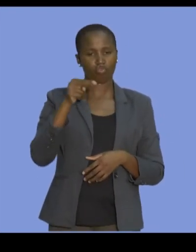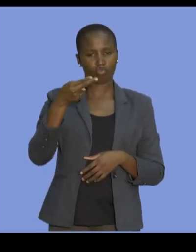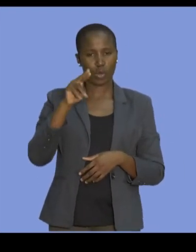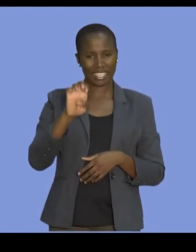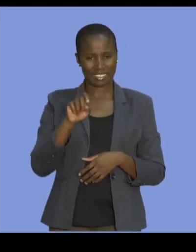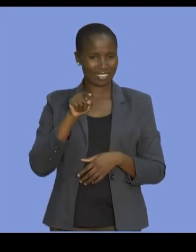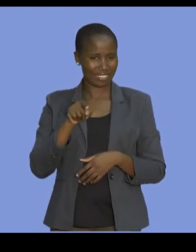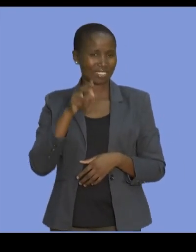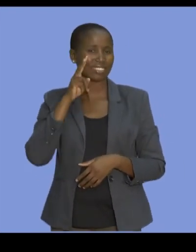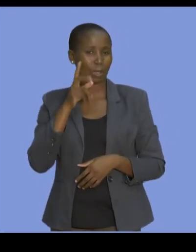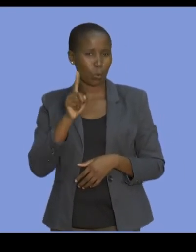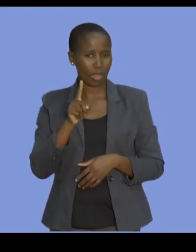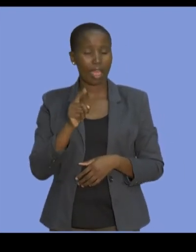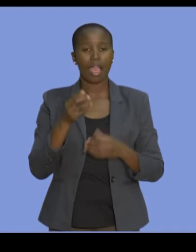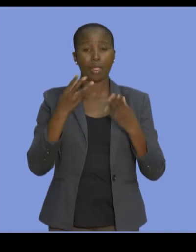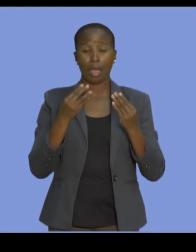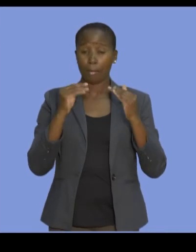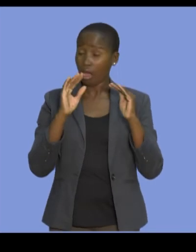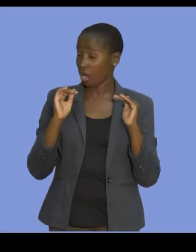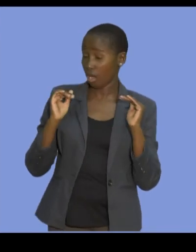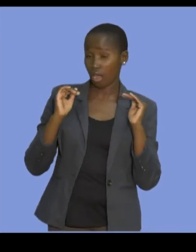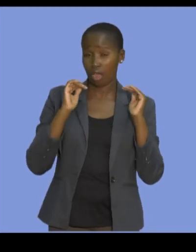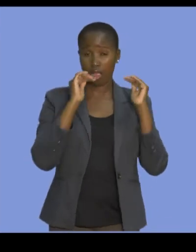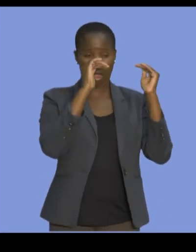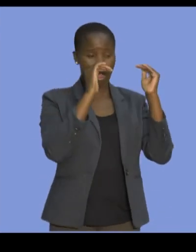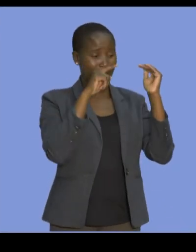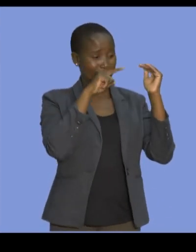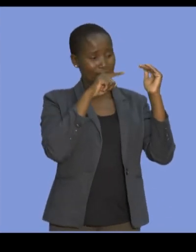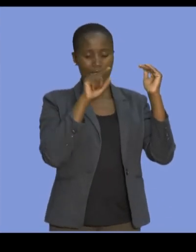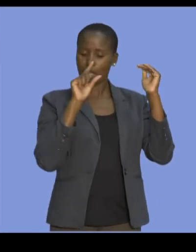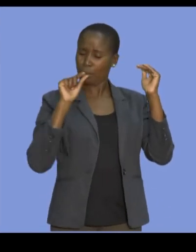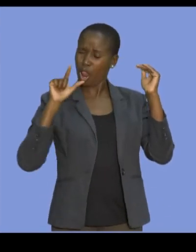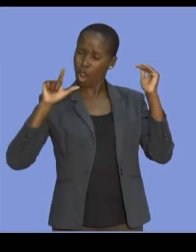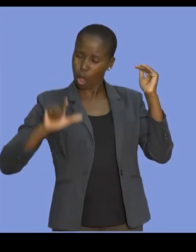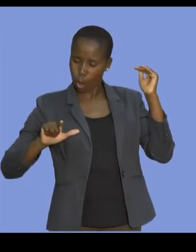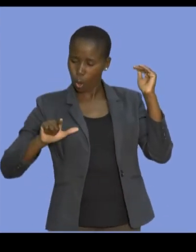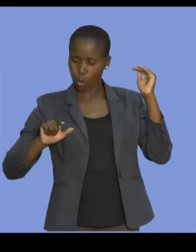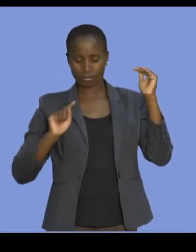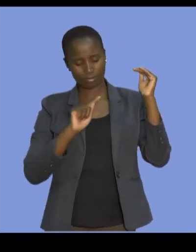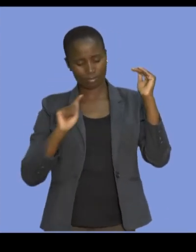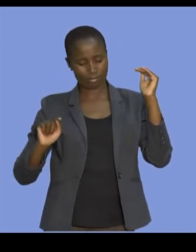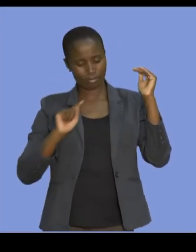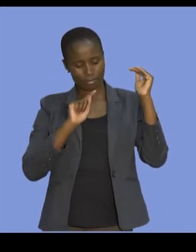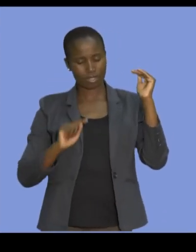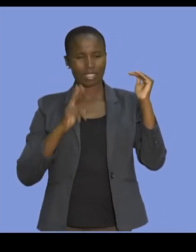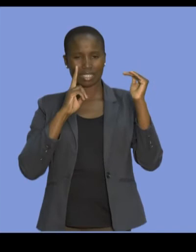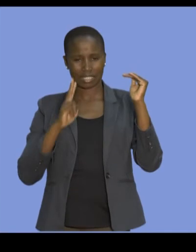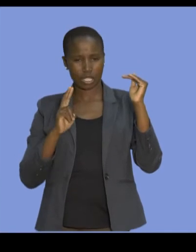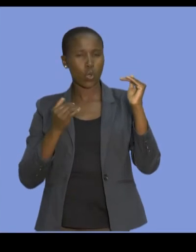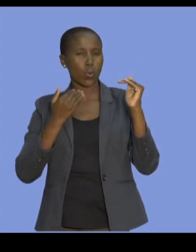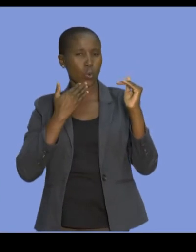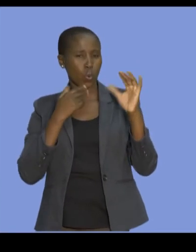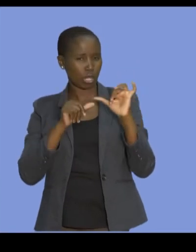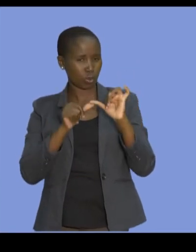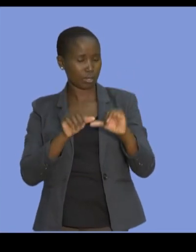the highest number and the lowest number can be useful in deciding who is more consistent.